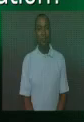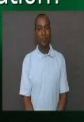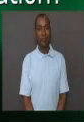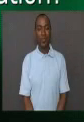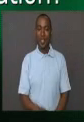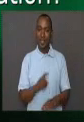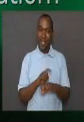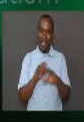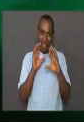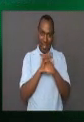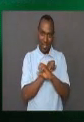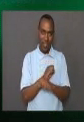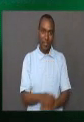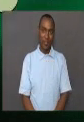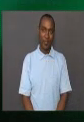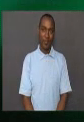Time's up.